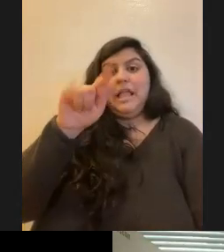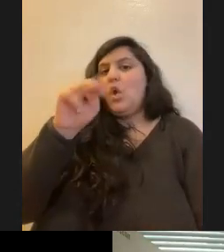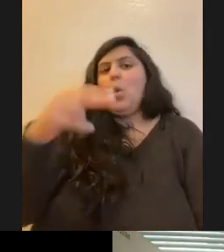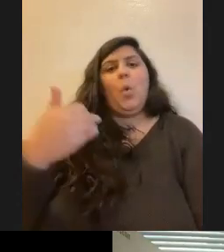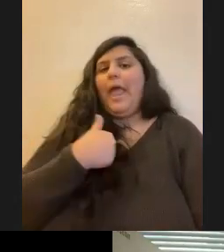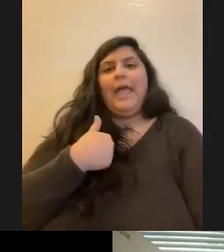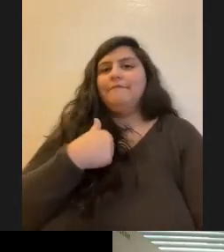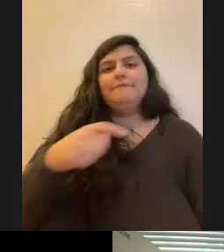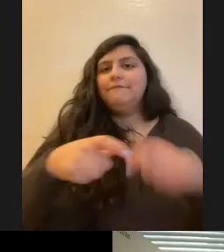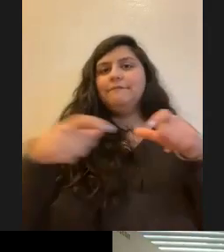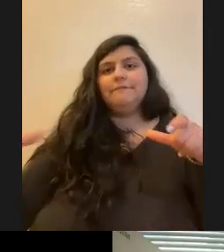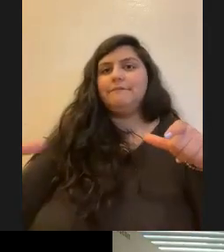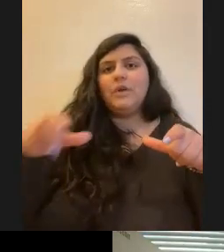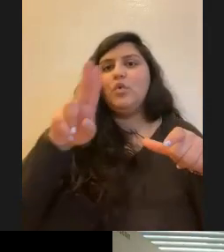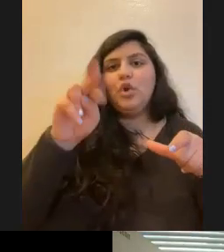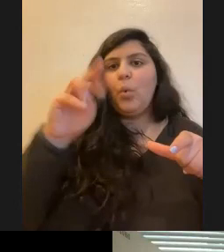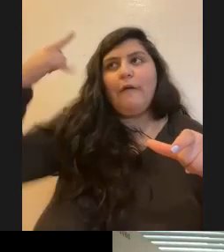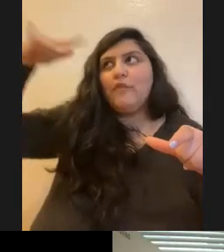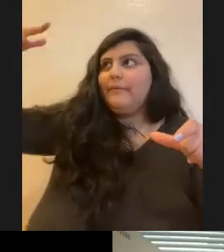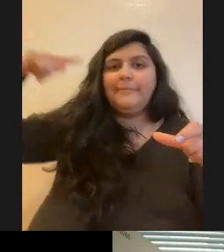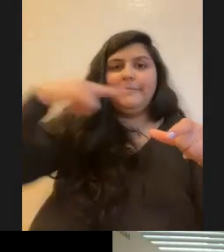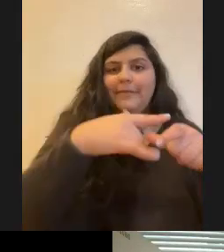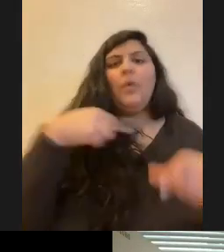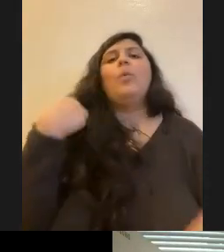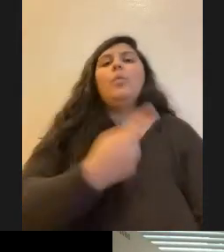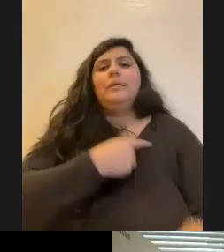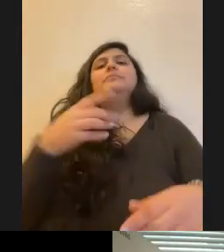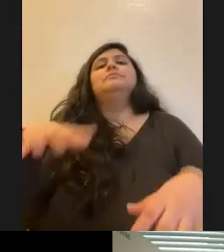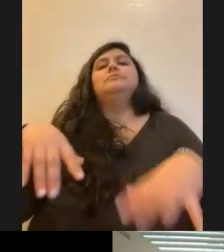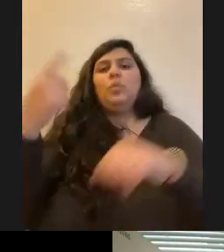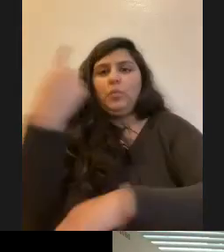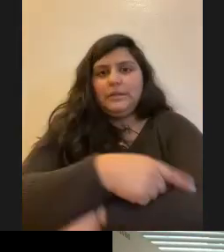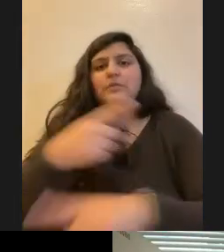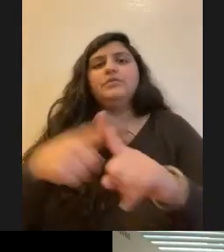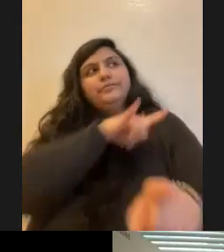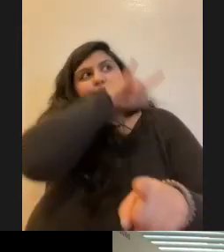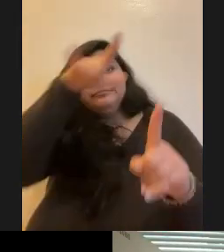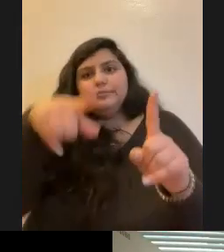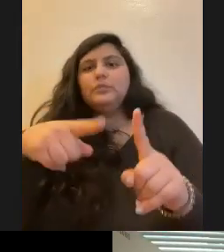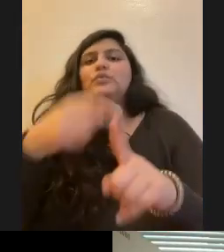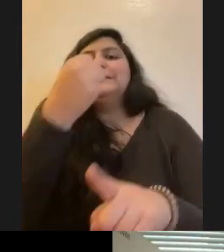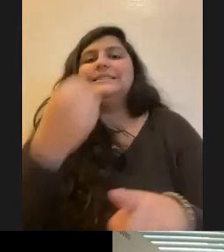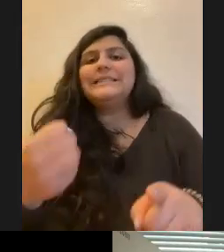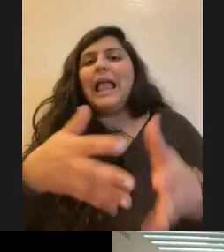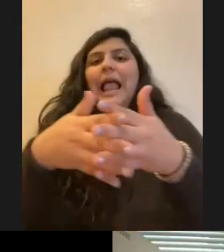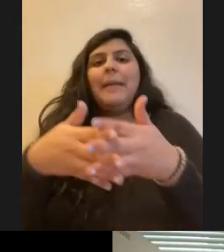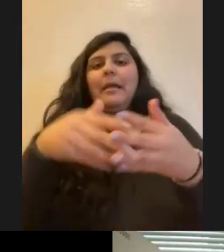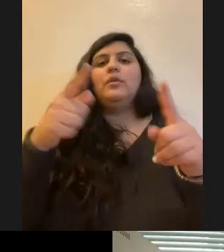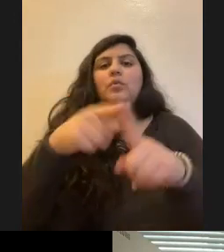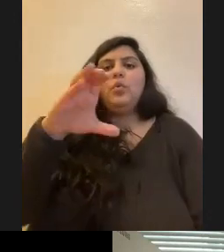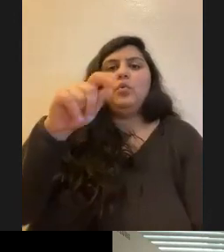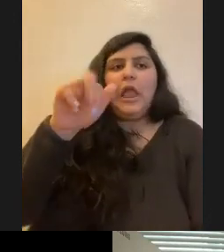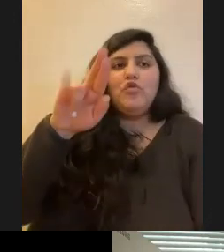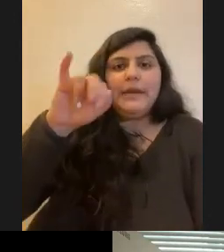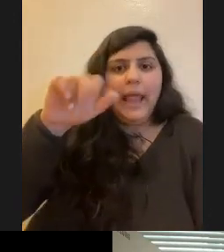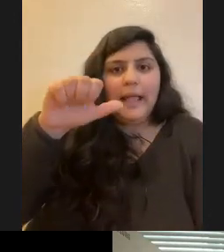take a day essentially flying commercially to the tip of South America, to this place called Punta Arenas, and then we get